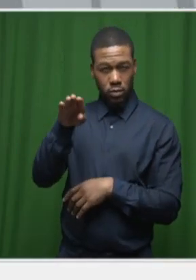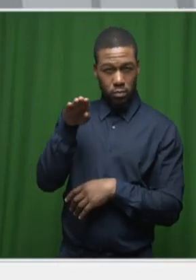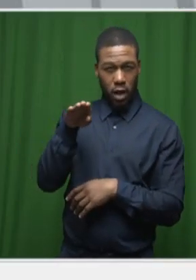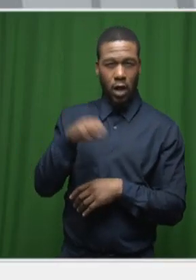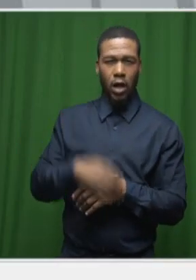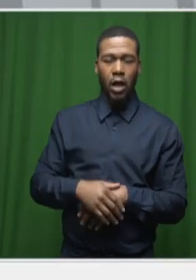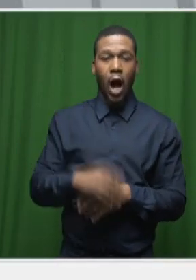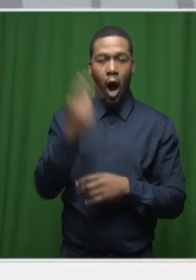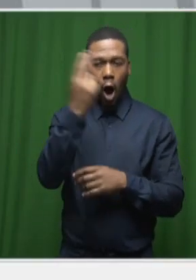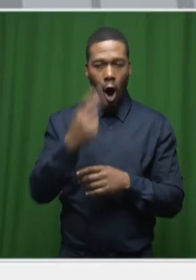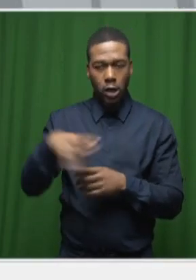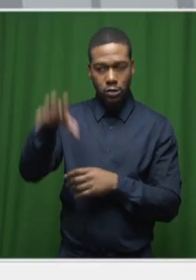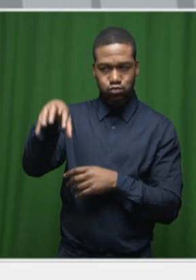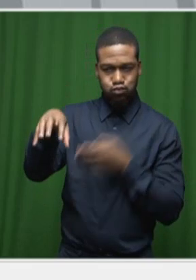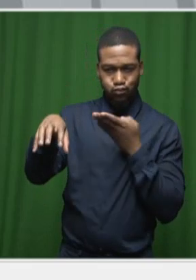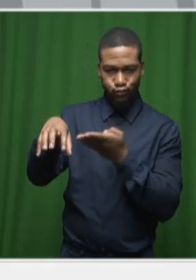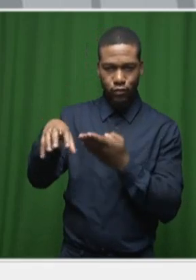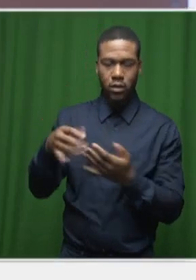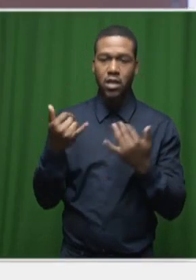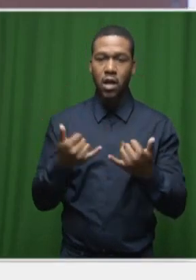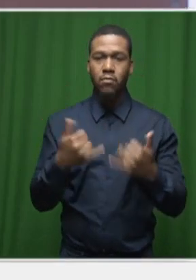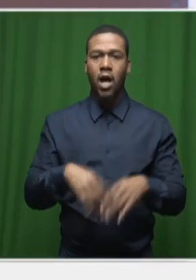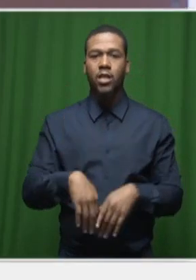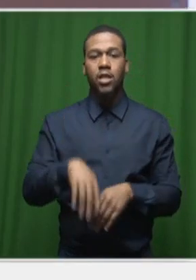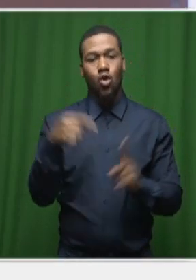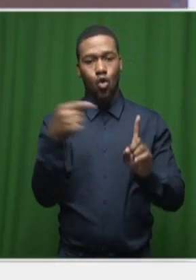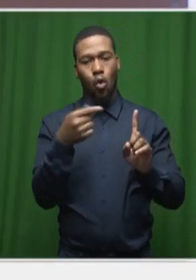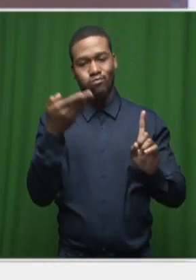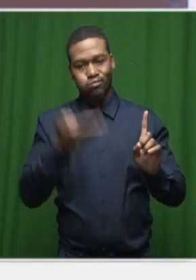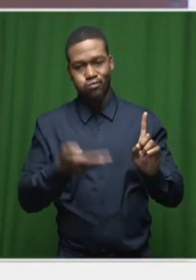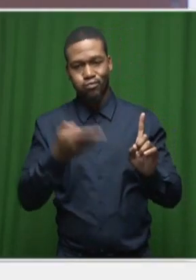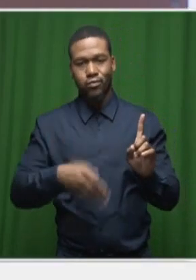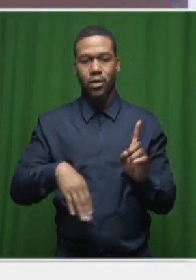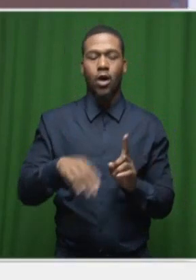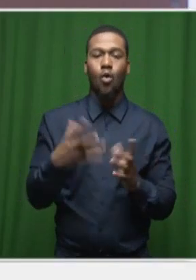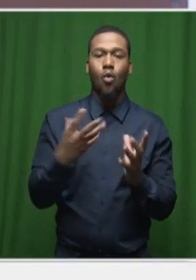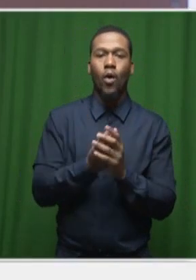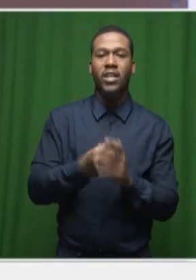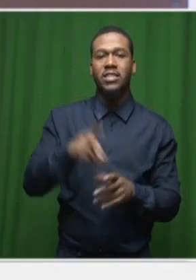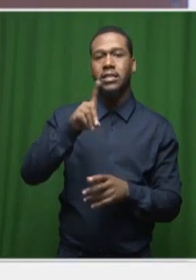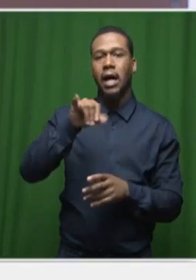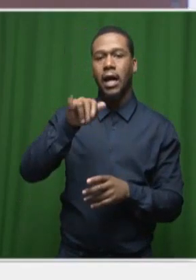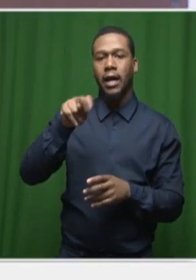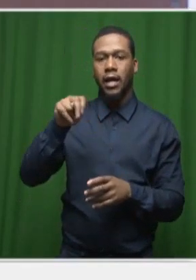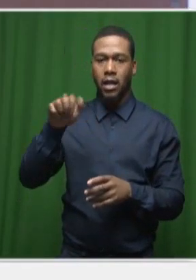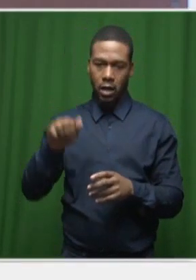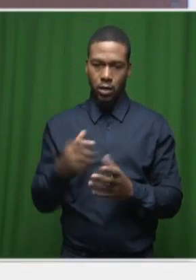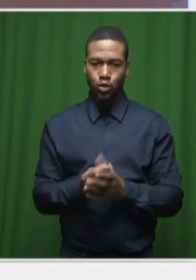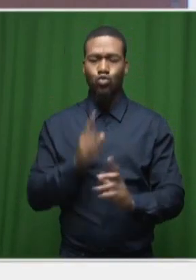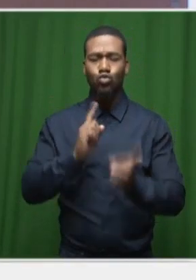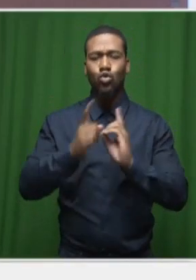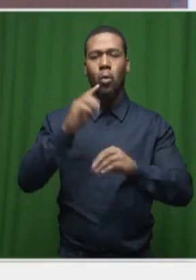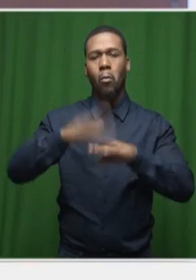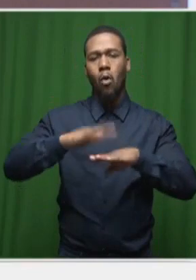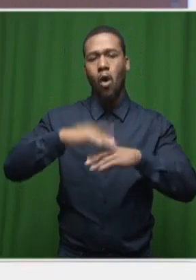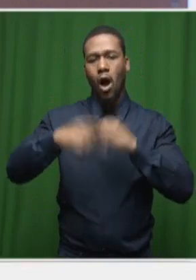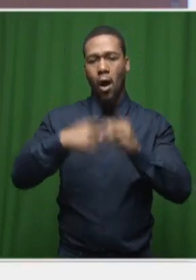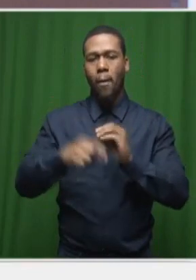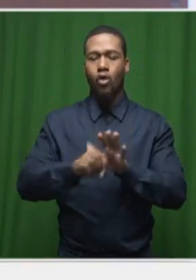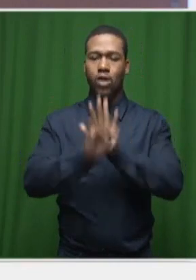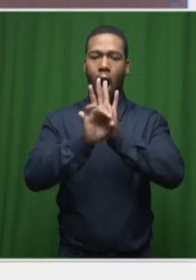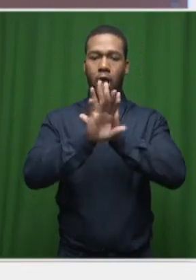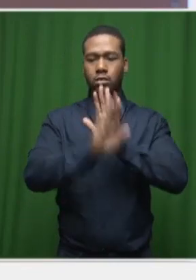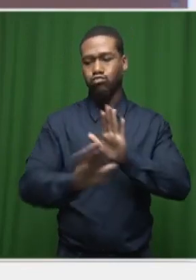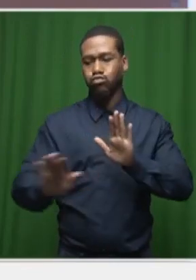studio this morning is Blessing Ngobeni and Danna Margo Hall to talk more about the exhibition. A very good morning. Thank you so much for joining us. Welcome. Hi. Thank